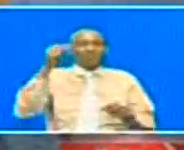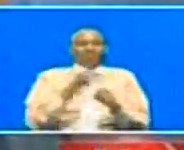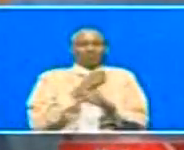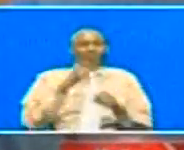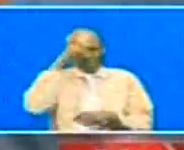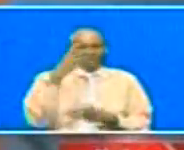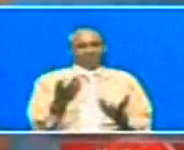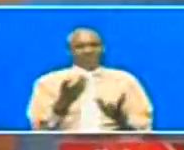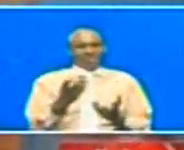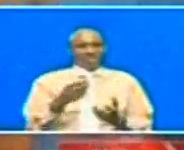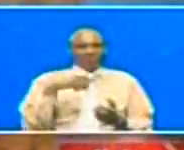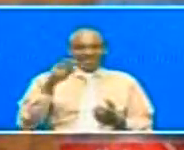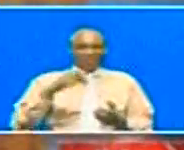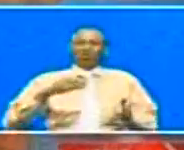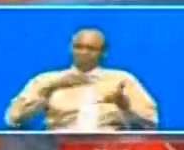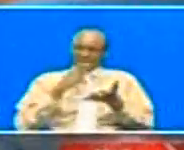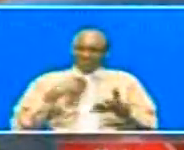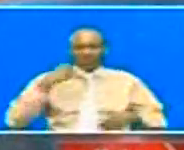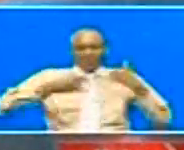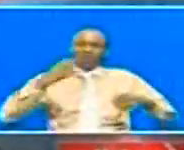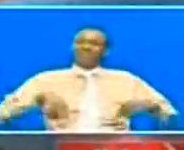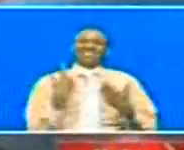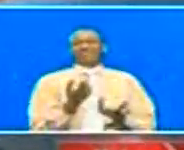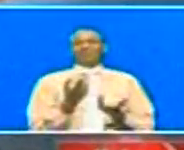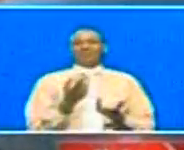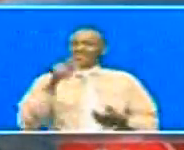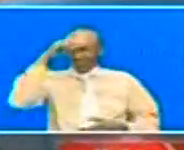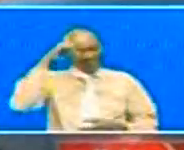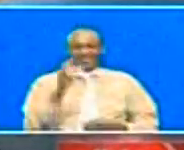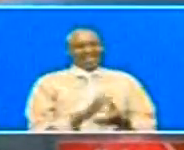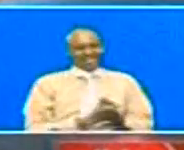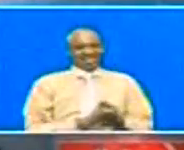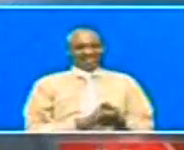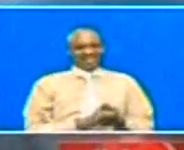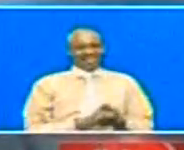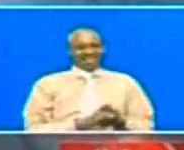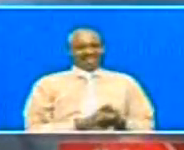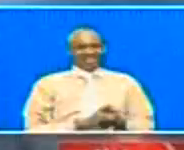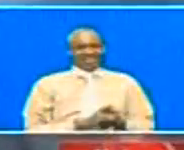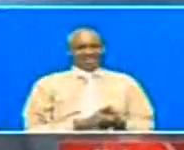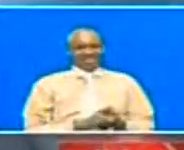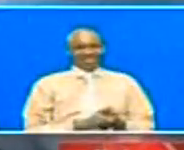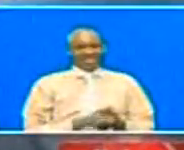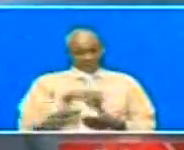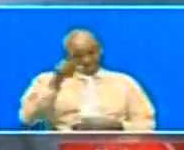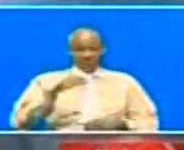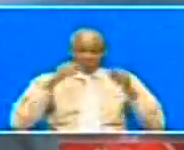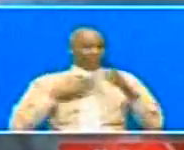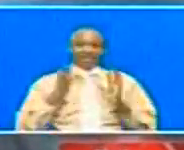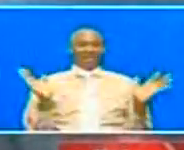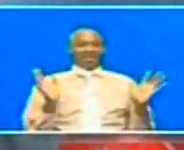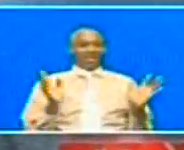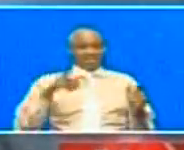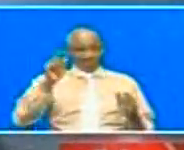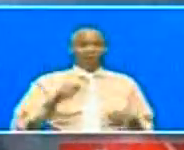Yes. To pay me for entertaining myself? Every weekend. Okay, Waruru Washira is not my boss.